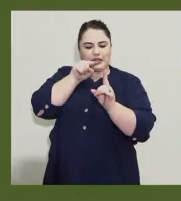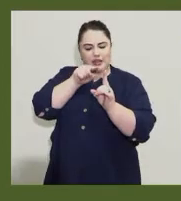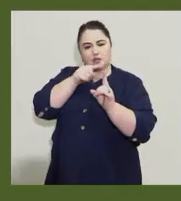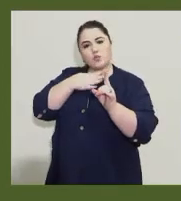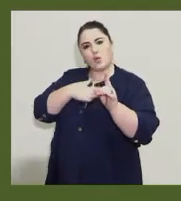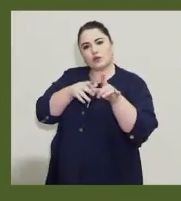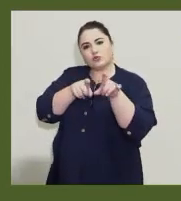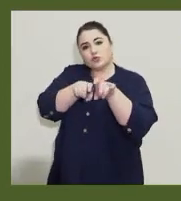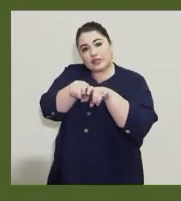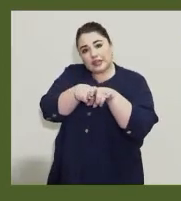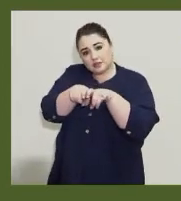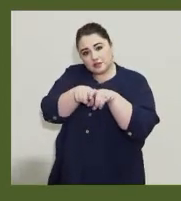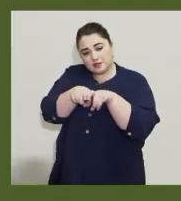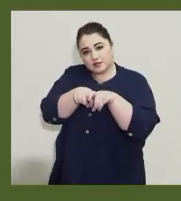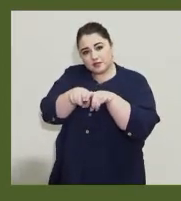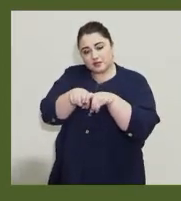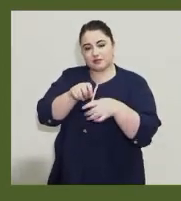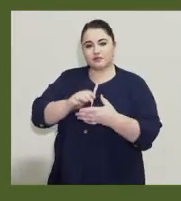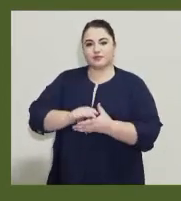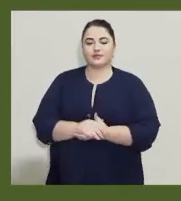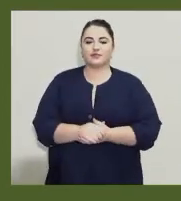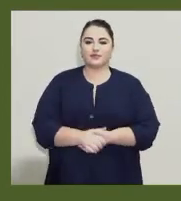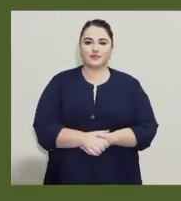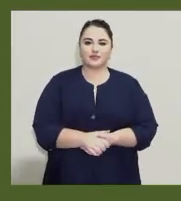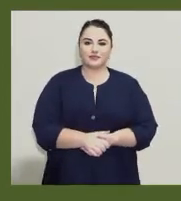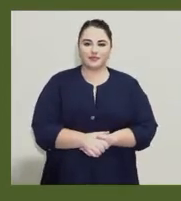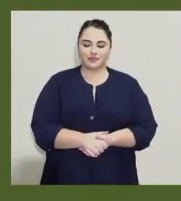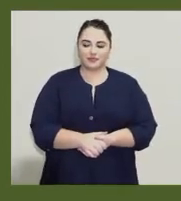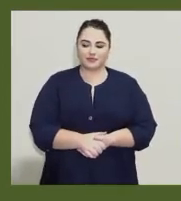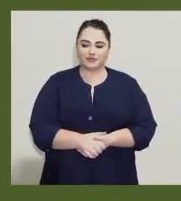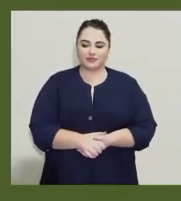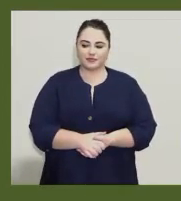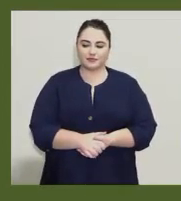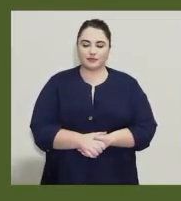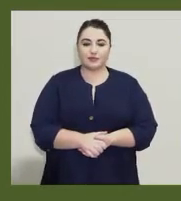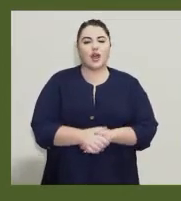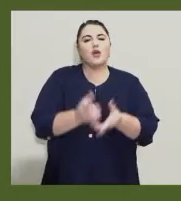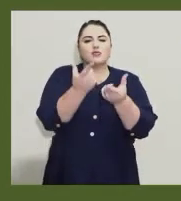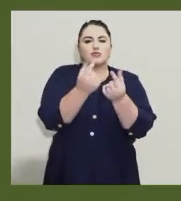temperature because this is what he was testing.